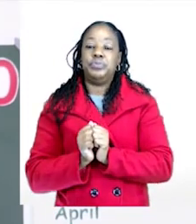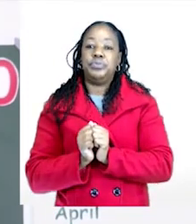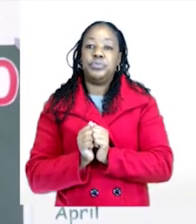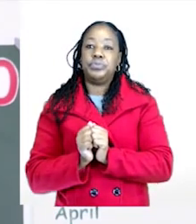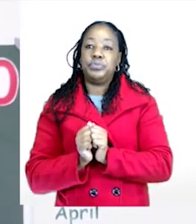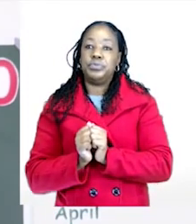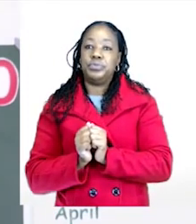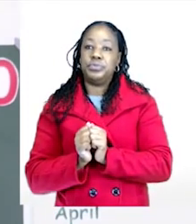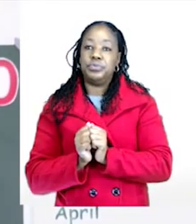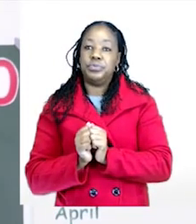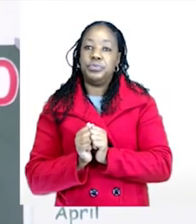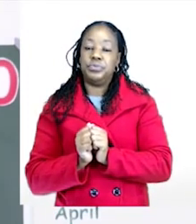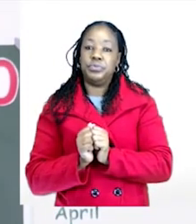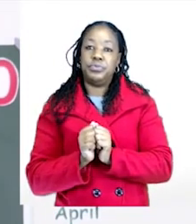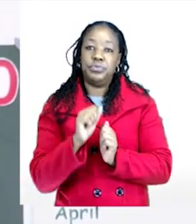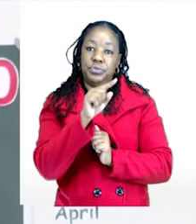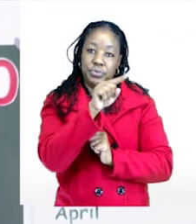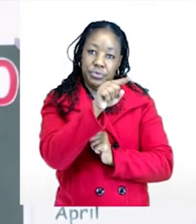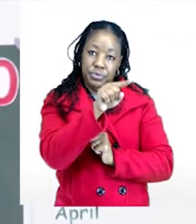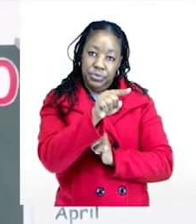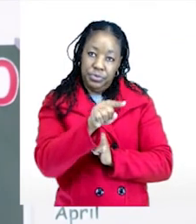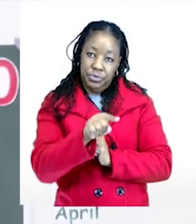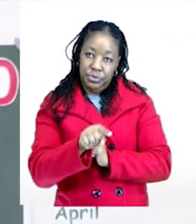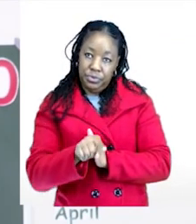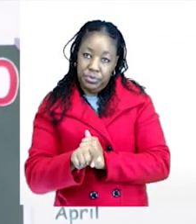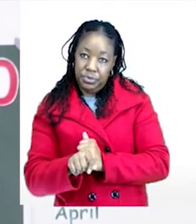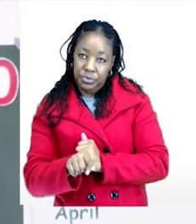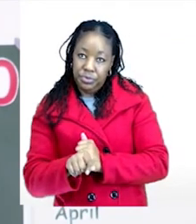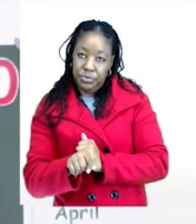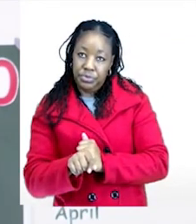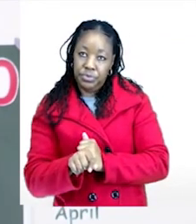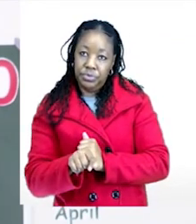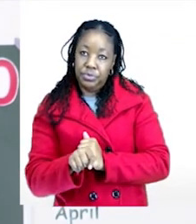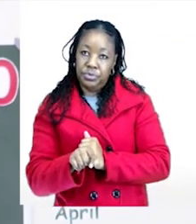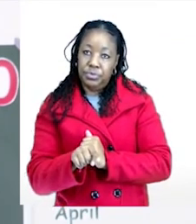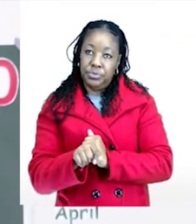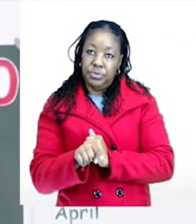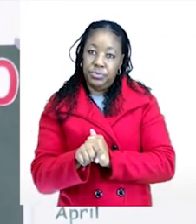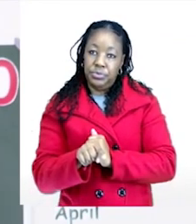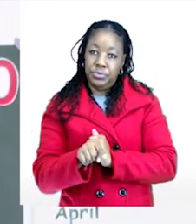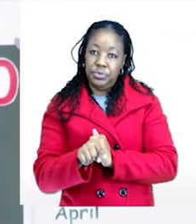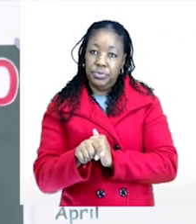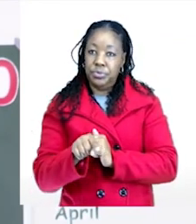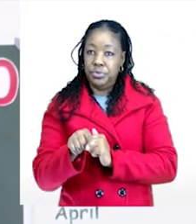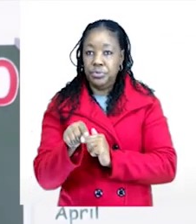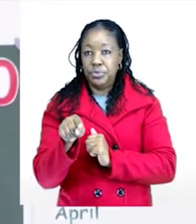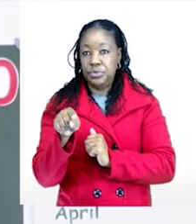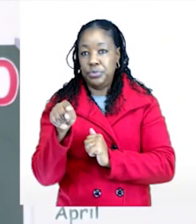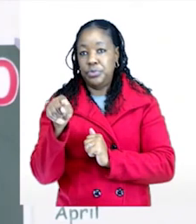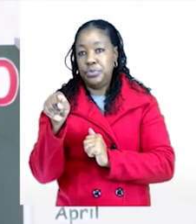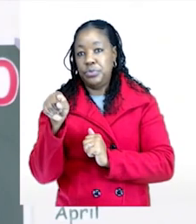whiteboard. We will start from the green dot to the orange dot, right in the middle,